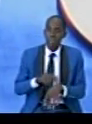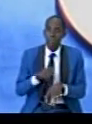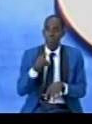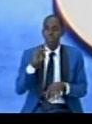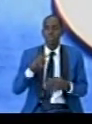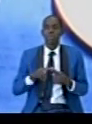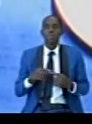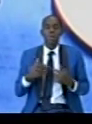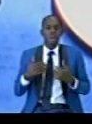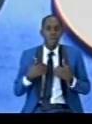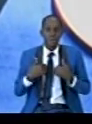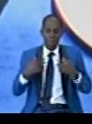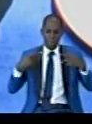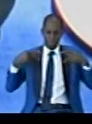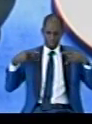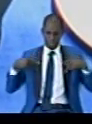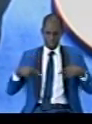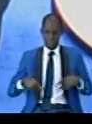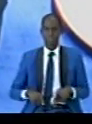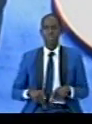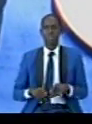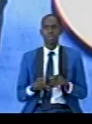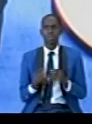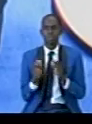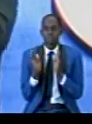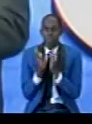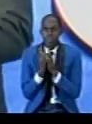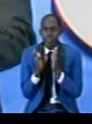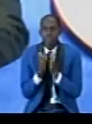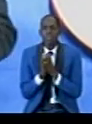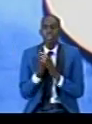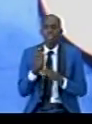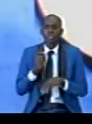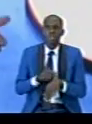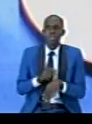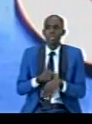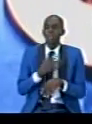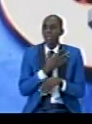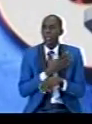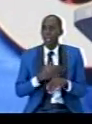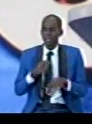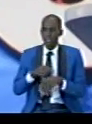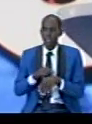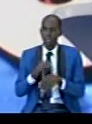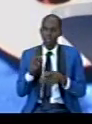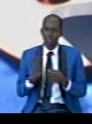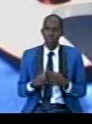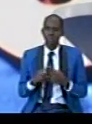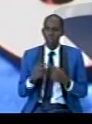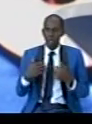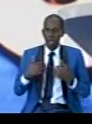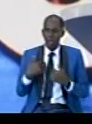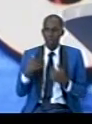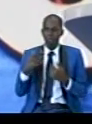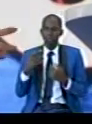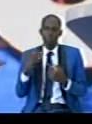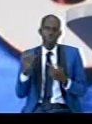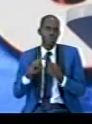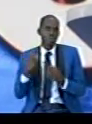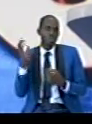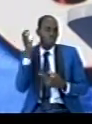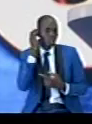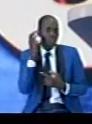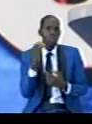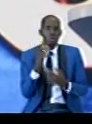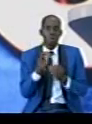personal conference, and you take all the messages that have benefited your life and you slug in one. You go to the YouTube, you